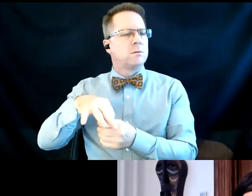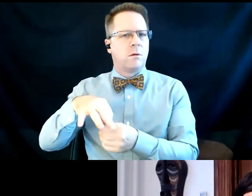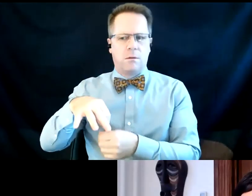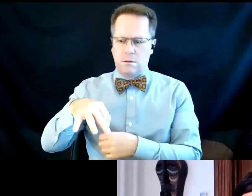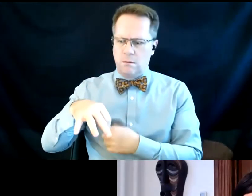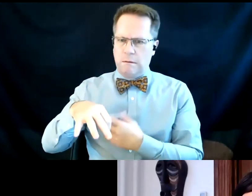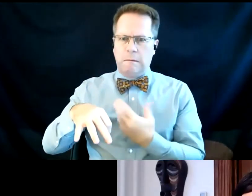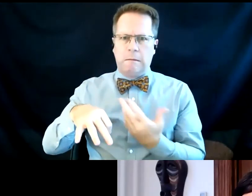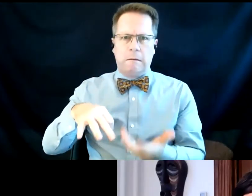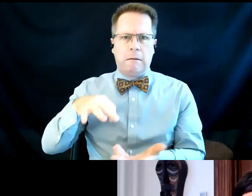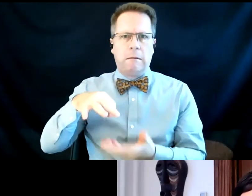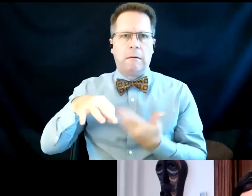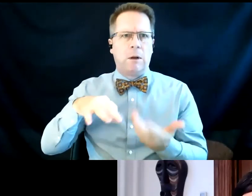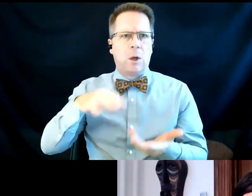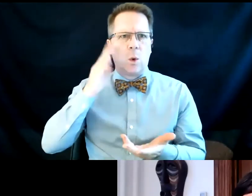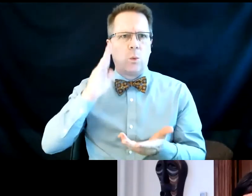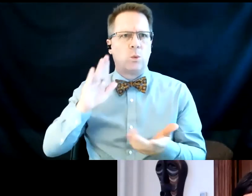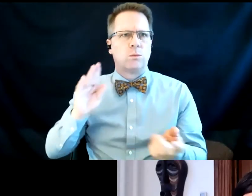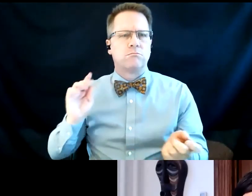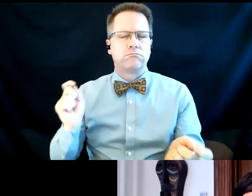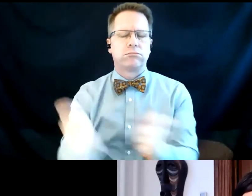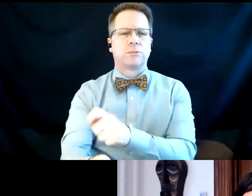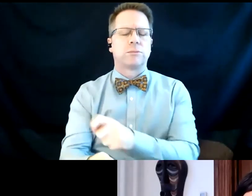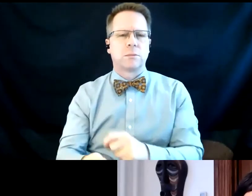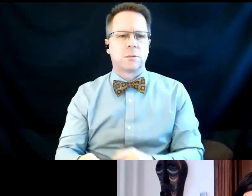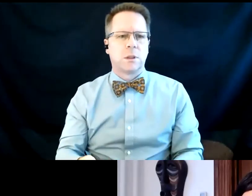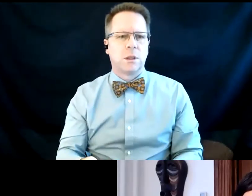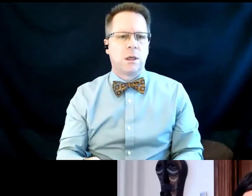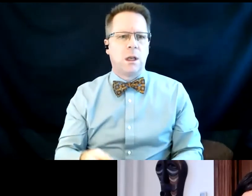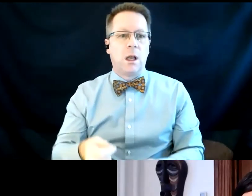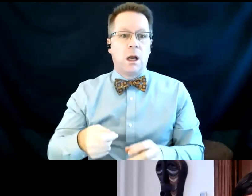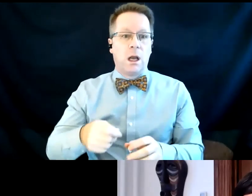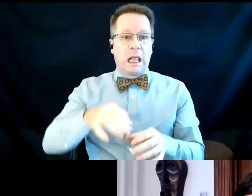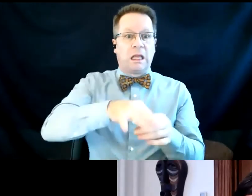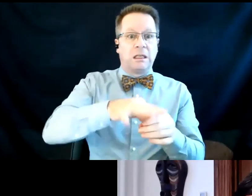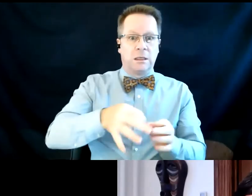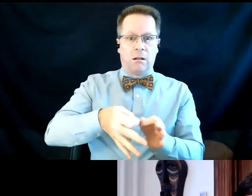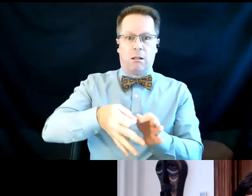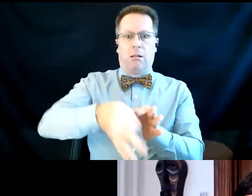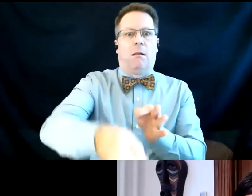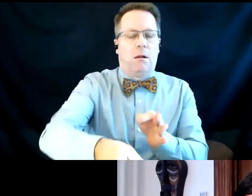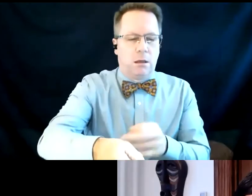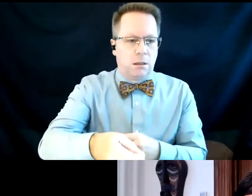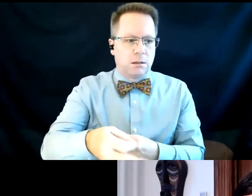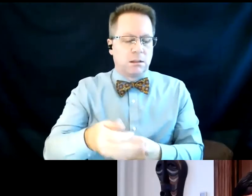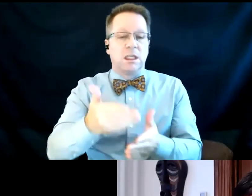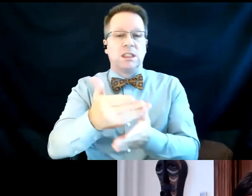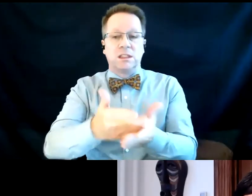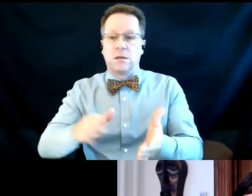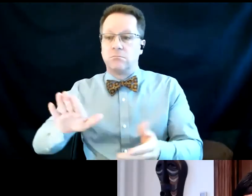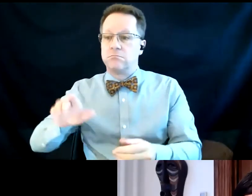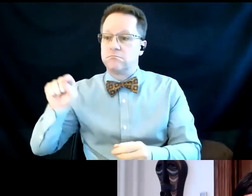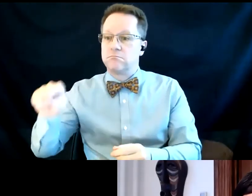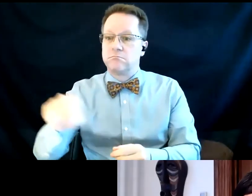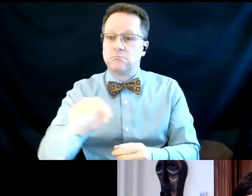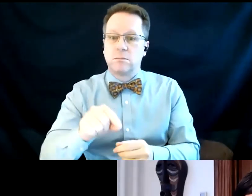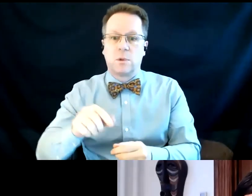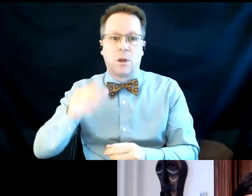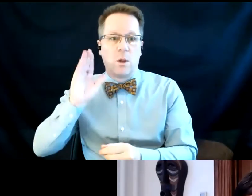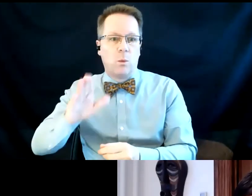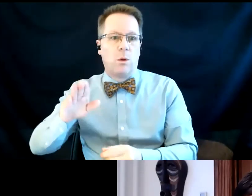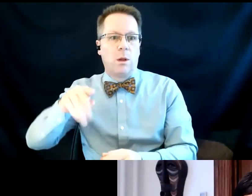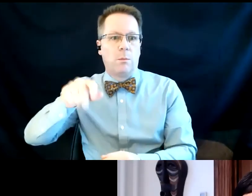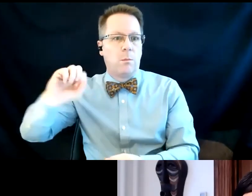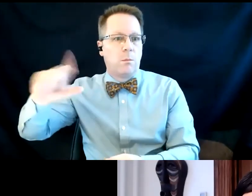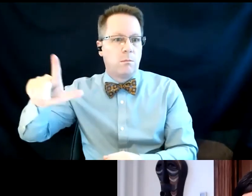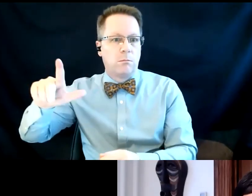primaries, with elections getting postponed, polling places getting closed. And so we filed dozens of cases from the early days of the pandemic through the